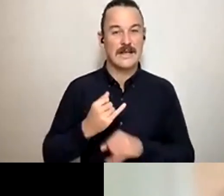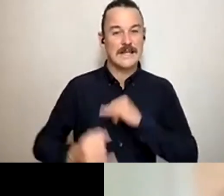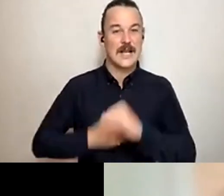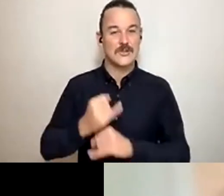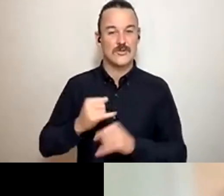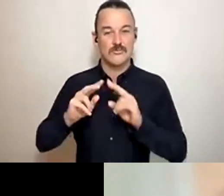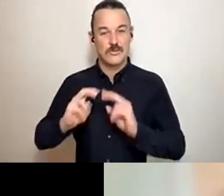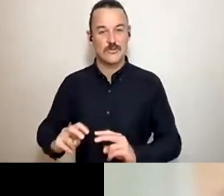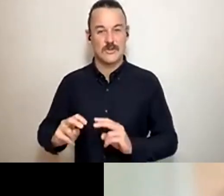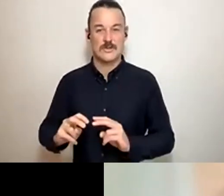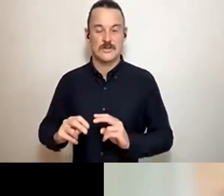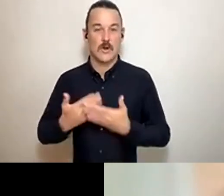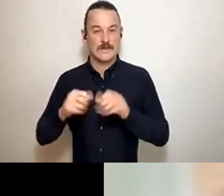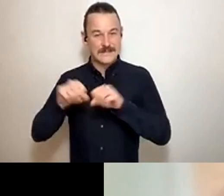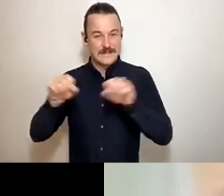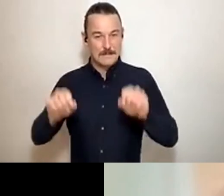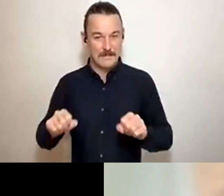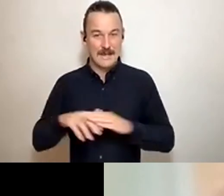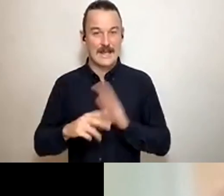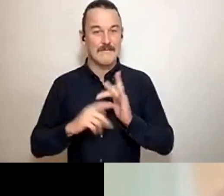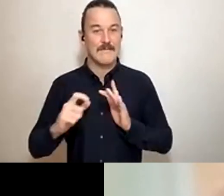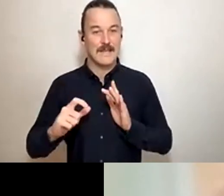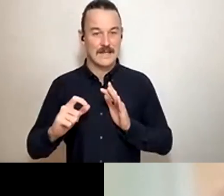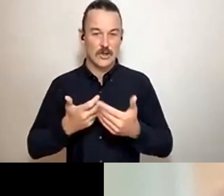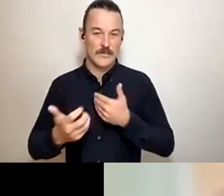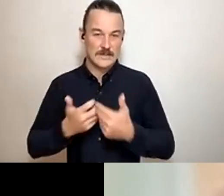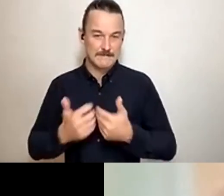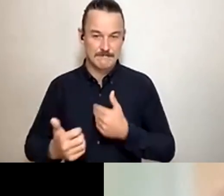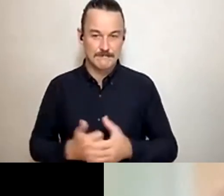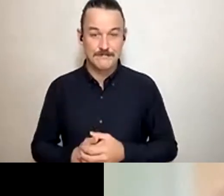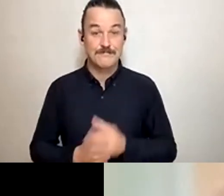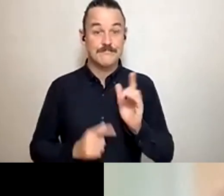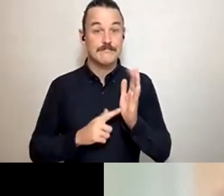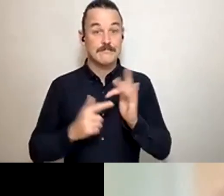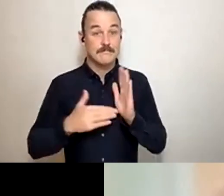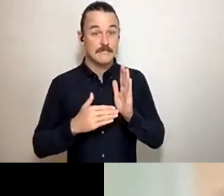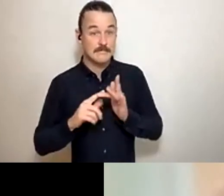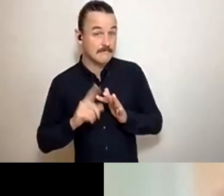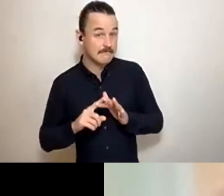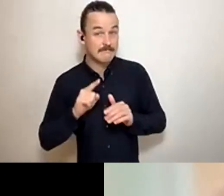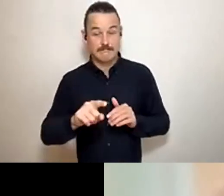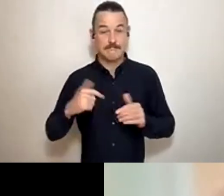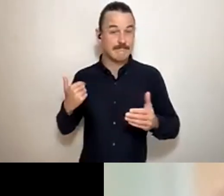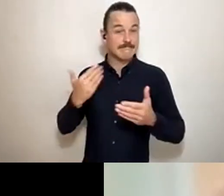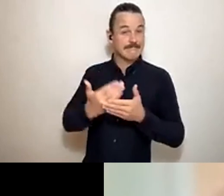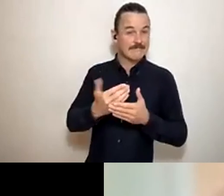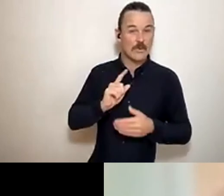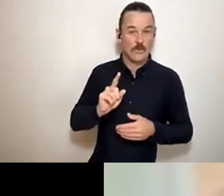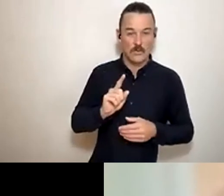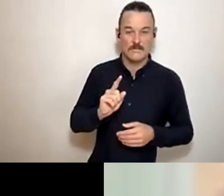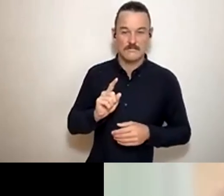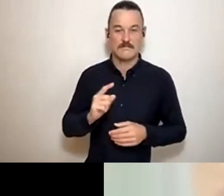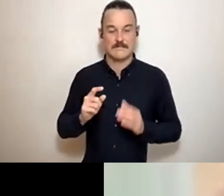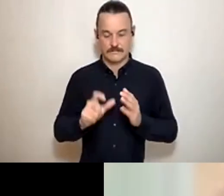Sector Institution in Victoria University. Uh, Lizzie has lifelong experience of connective tissue issues and worked against